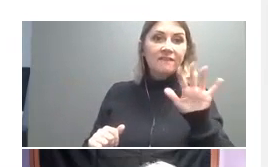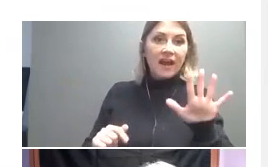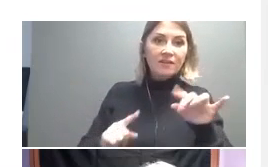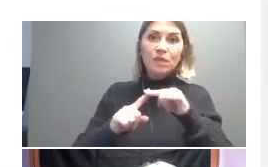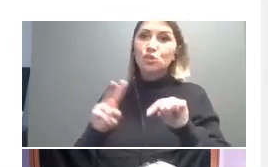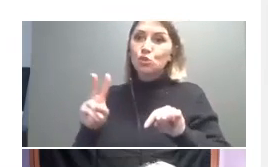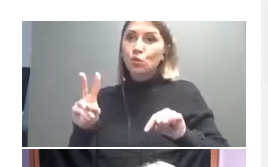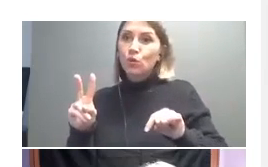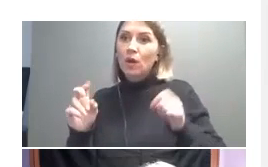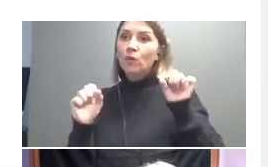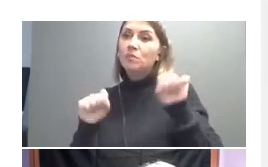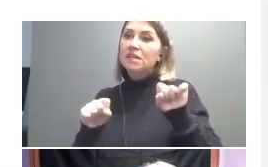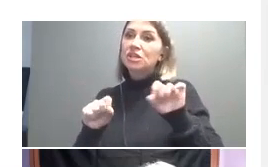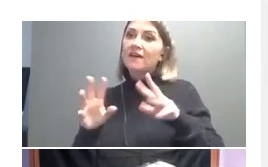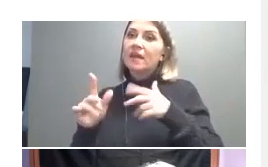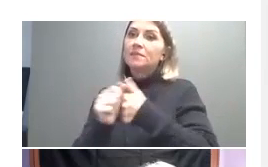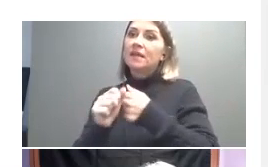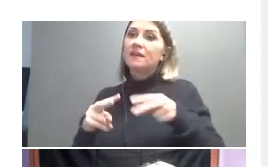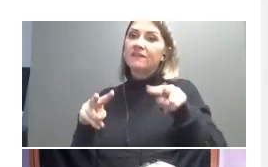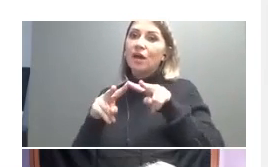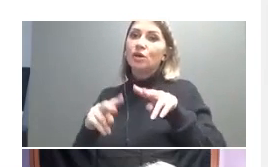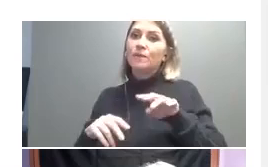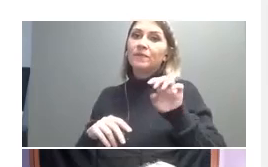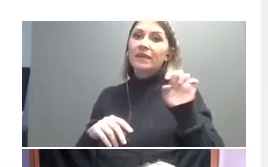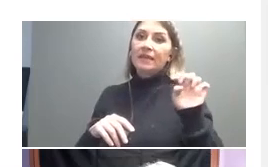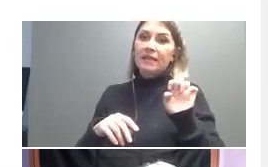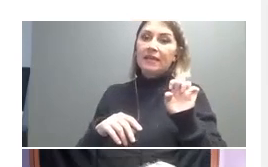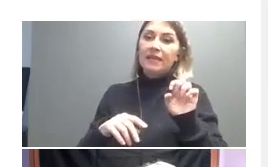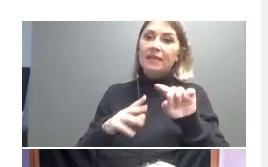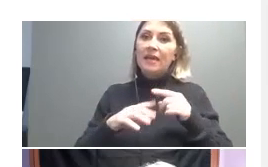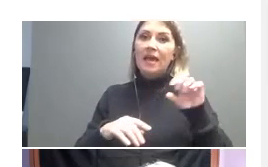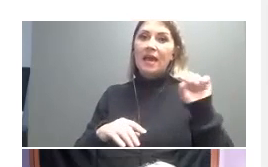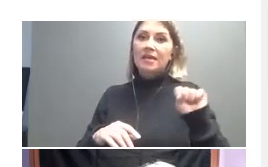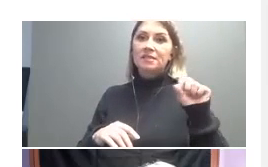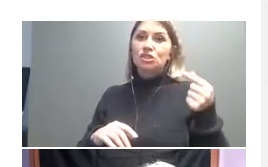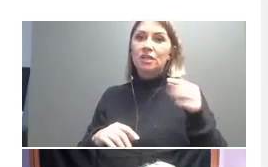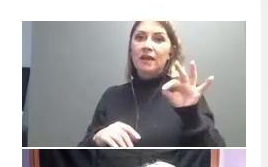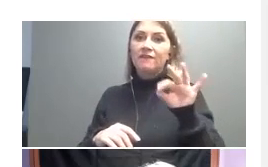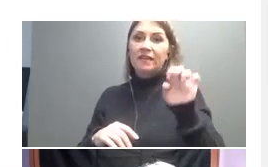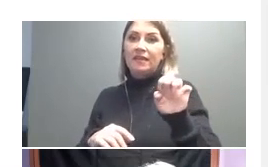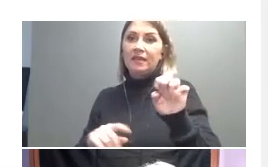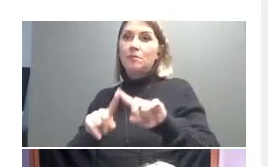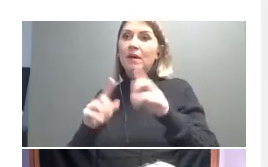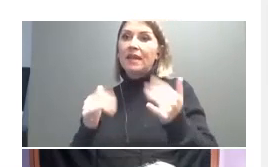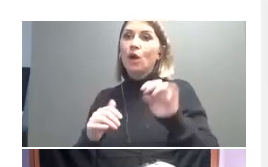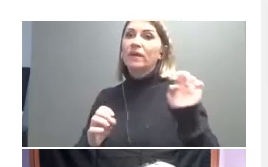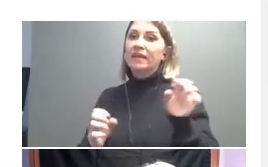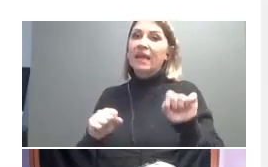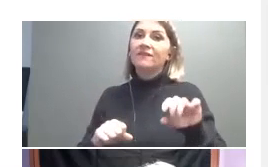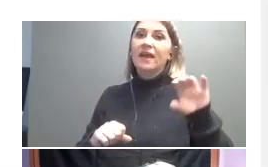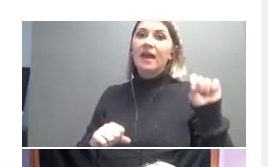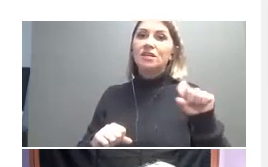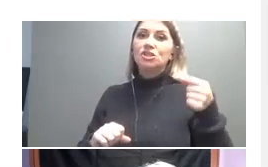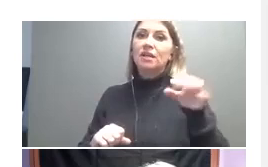E can potentially have an updated value where E initially had SGFE, but now E can have